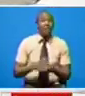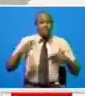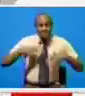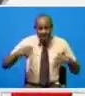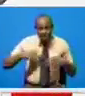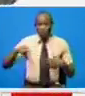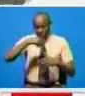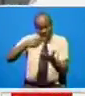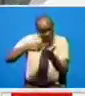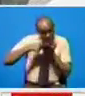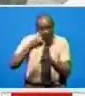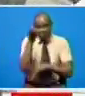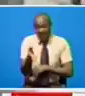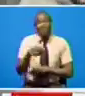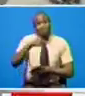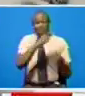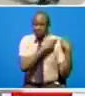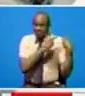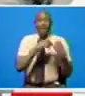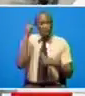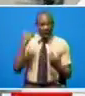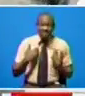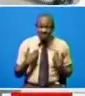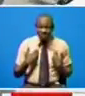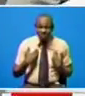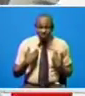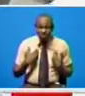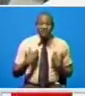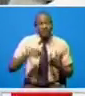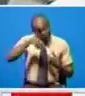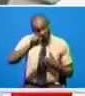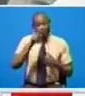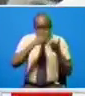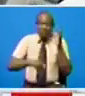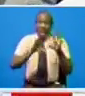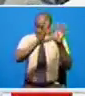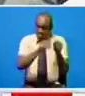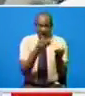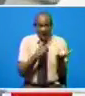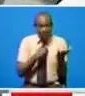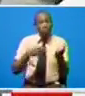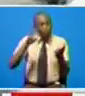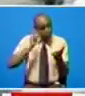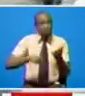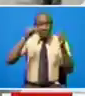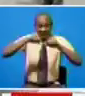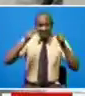we negotiated with are mandated by law, and therefore the figures that we are agreed upon by both